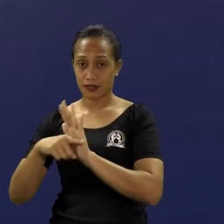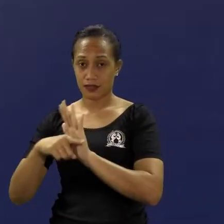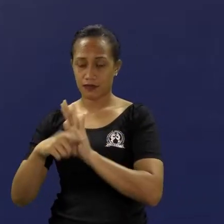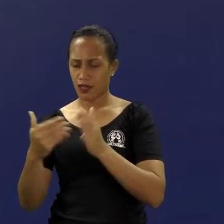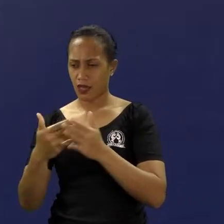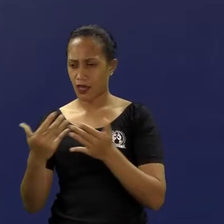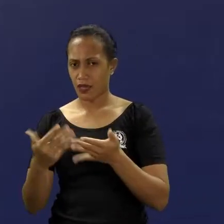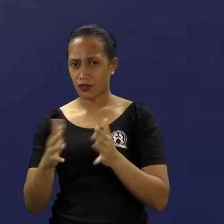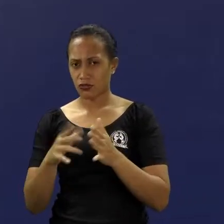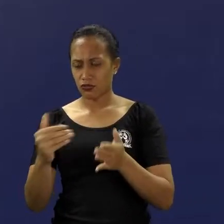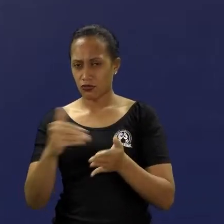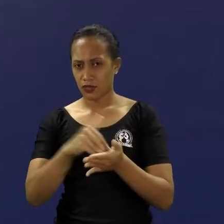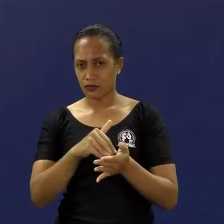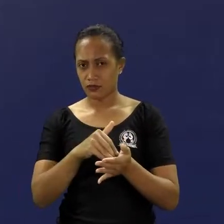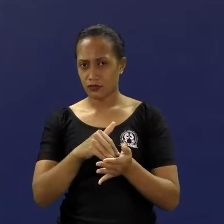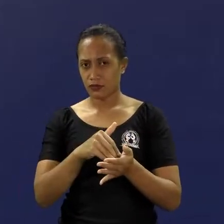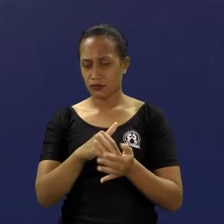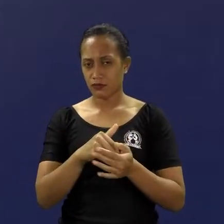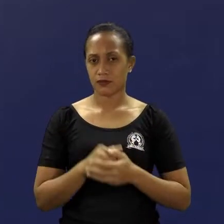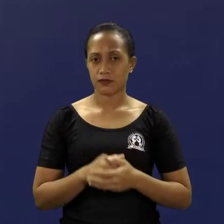sign?